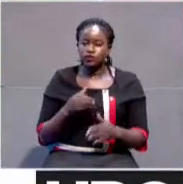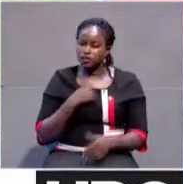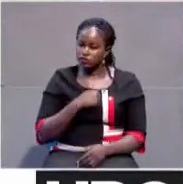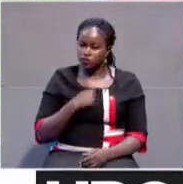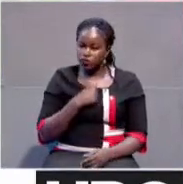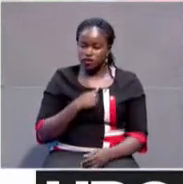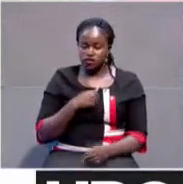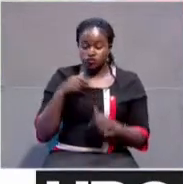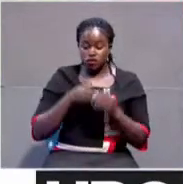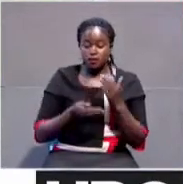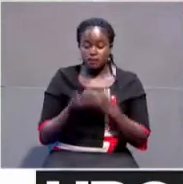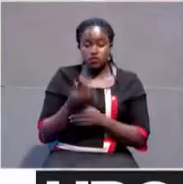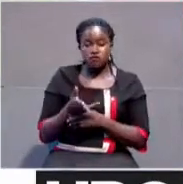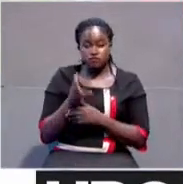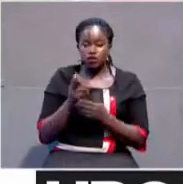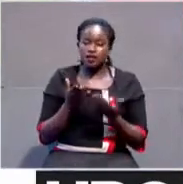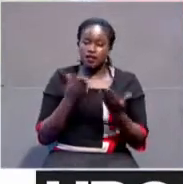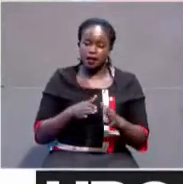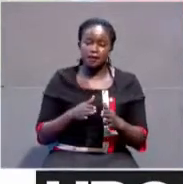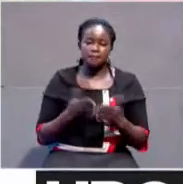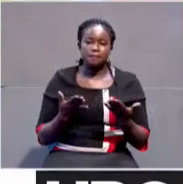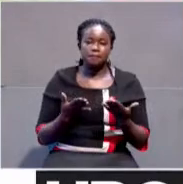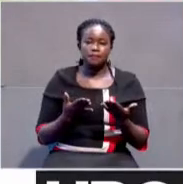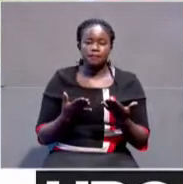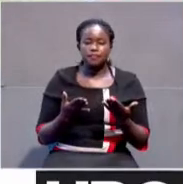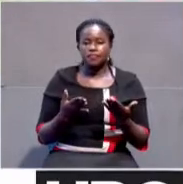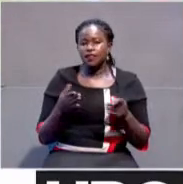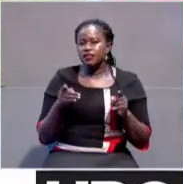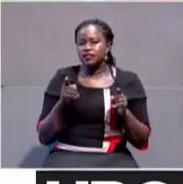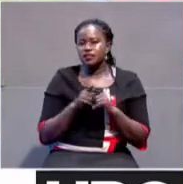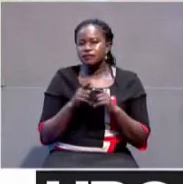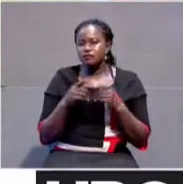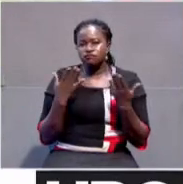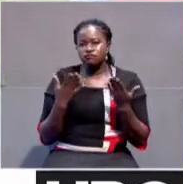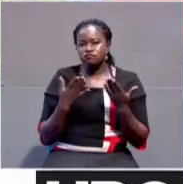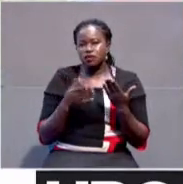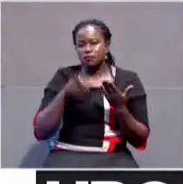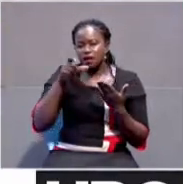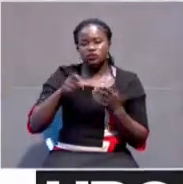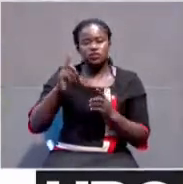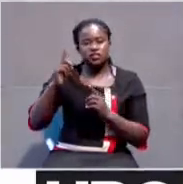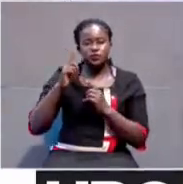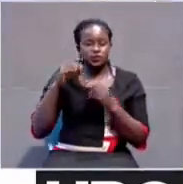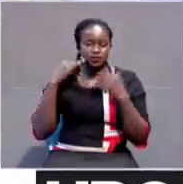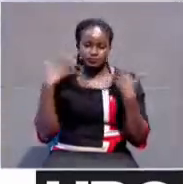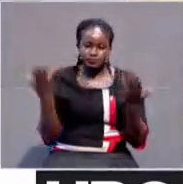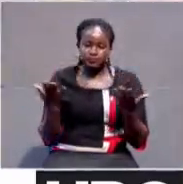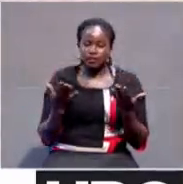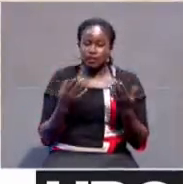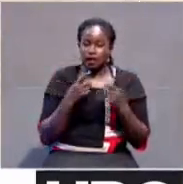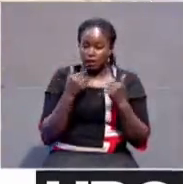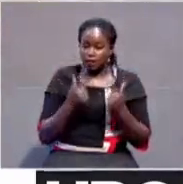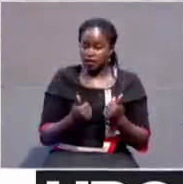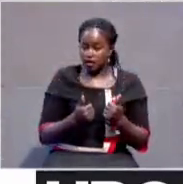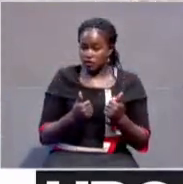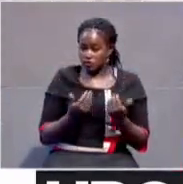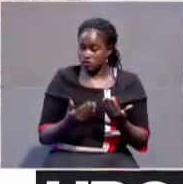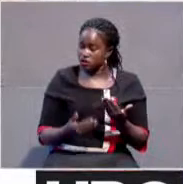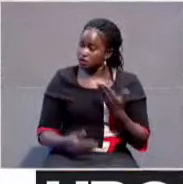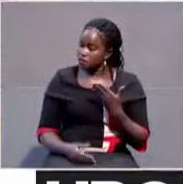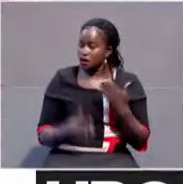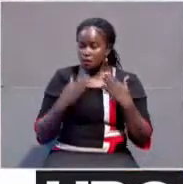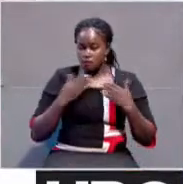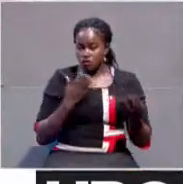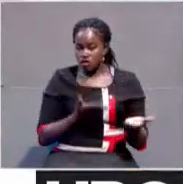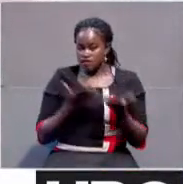this morning with unknown security personnel. By press time, Ali Matov's body had been